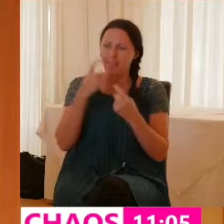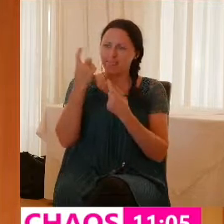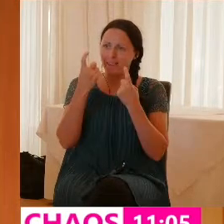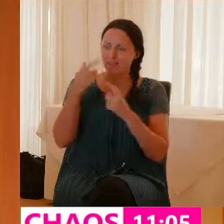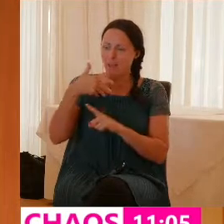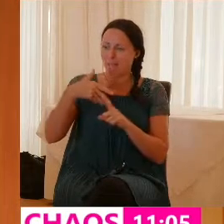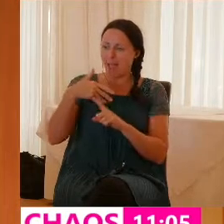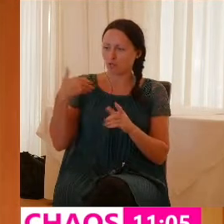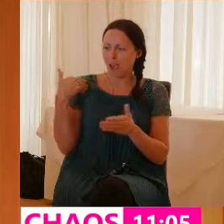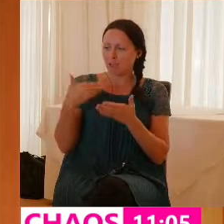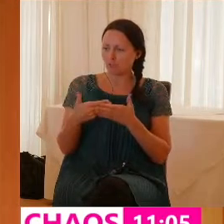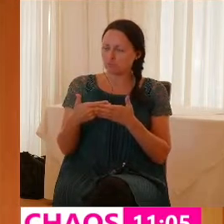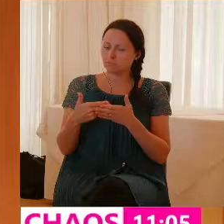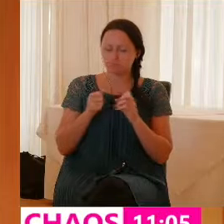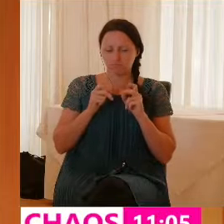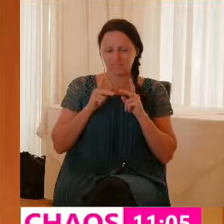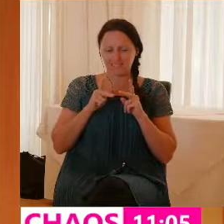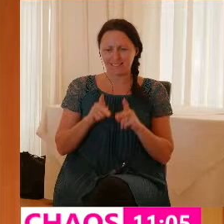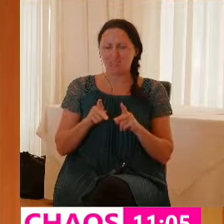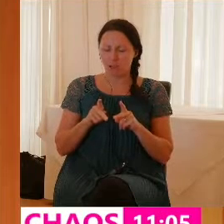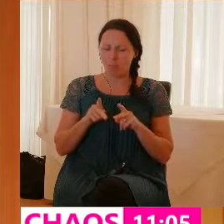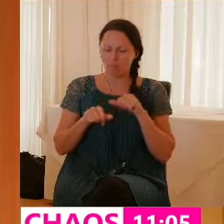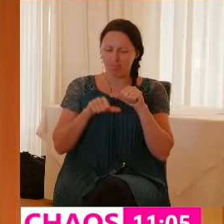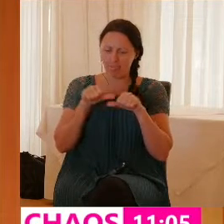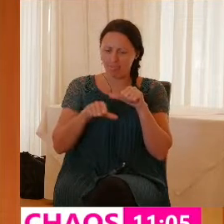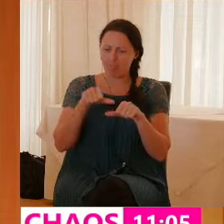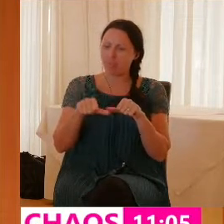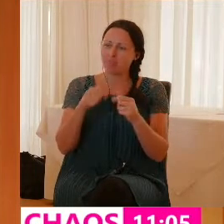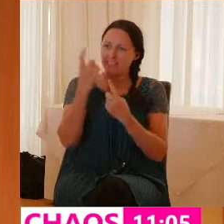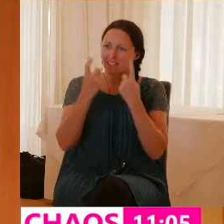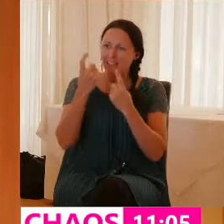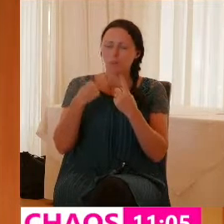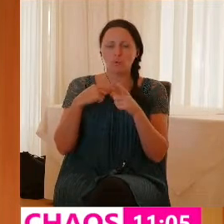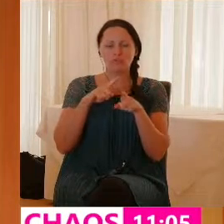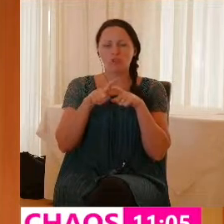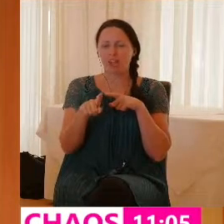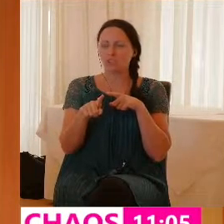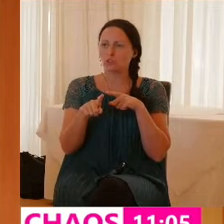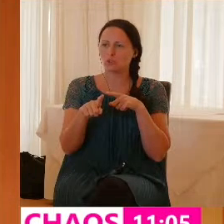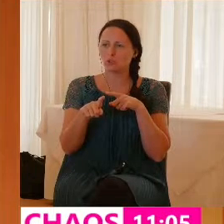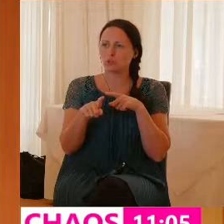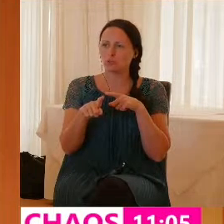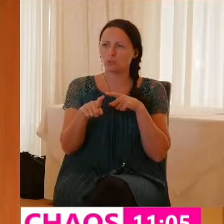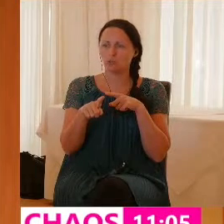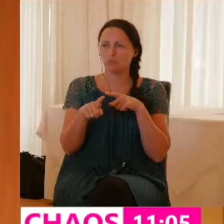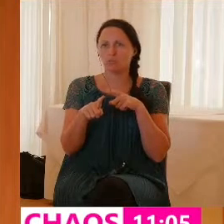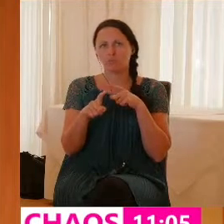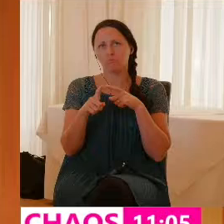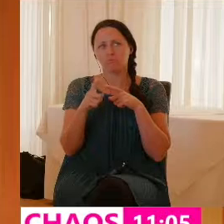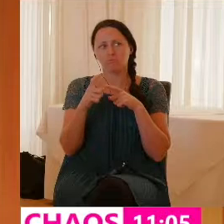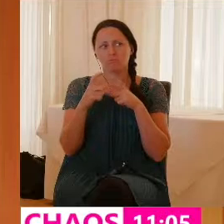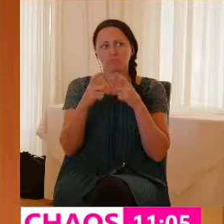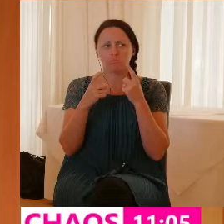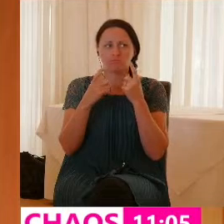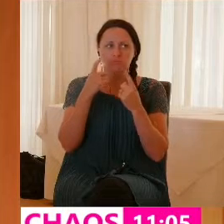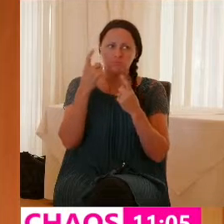system thinking, we try to, pick up, I can say, bird's eye